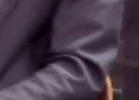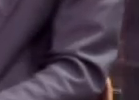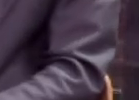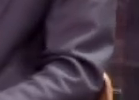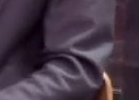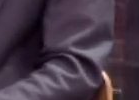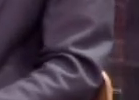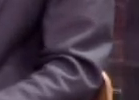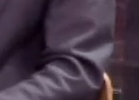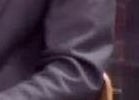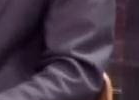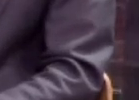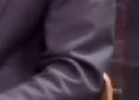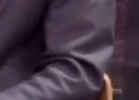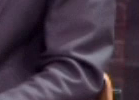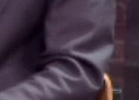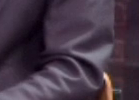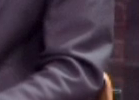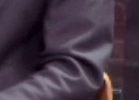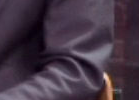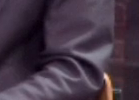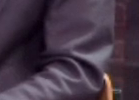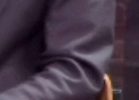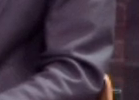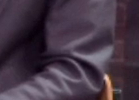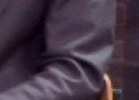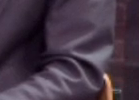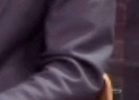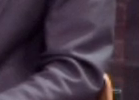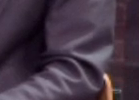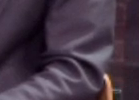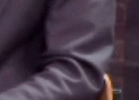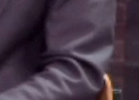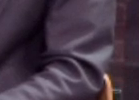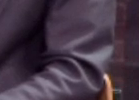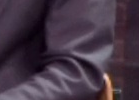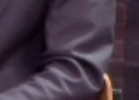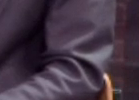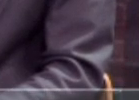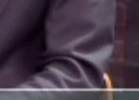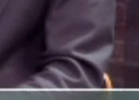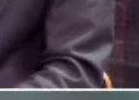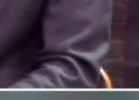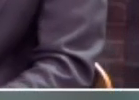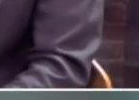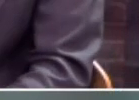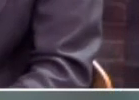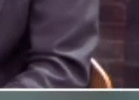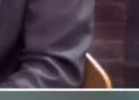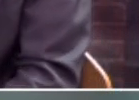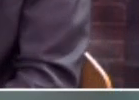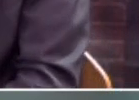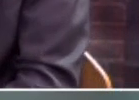njauro mkulembeze guanga vya ze wabi ya yogedeko oregulo no uruwa uruwa lero simanyi